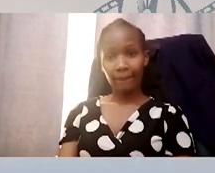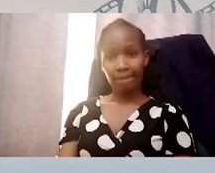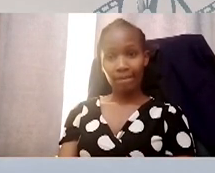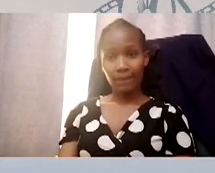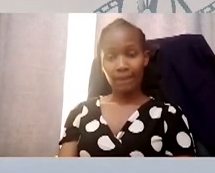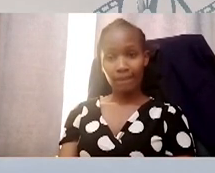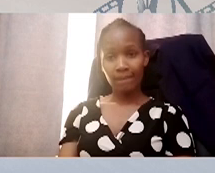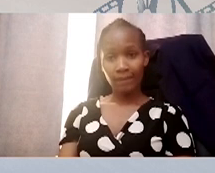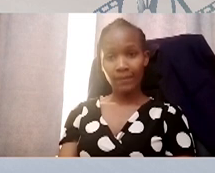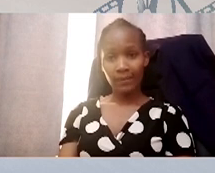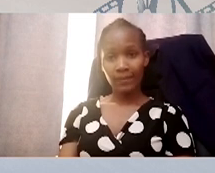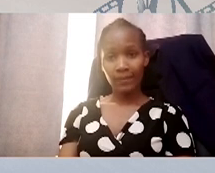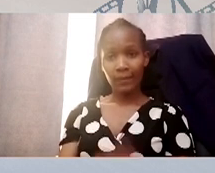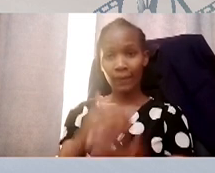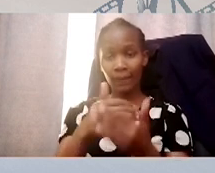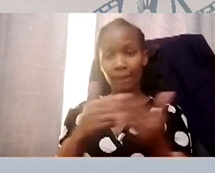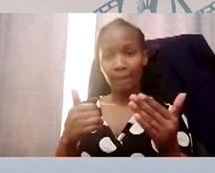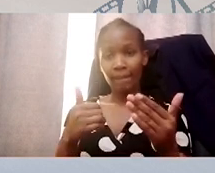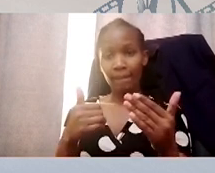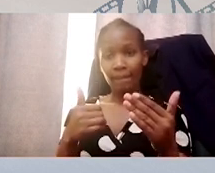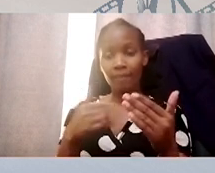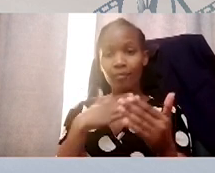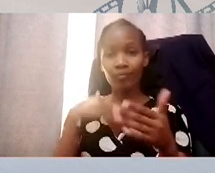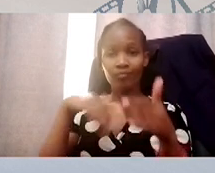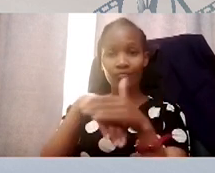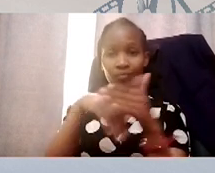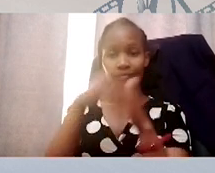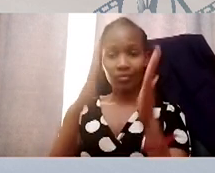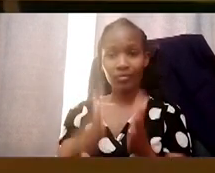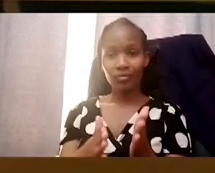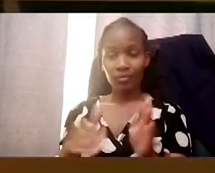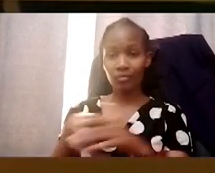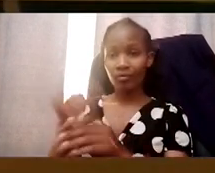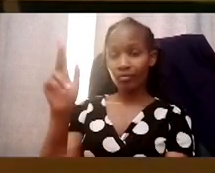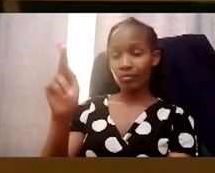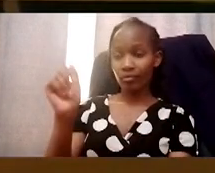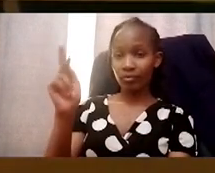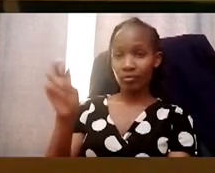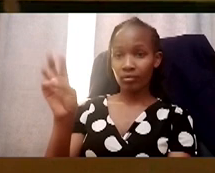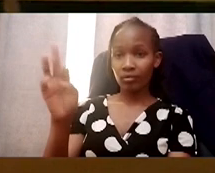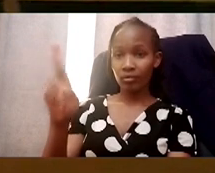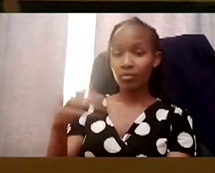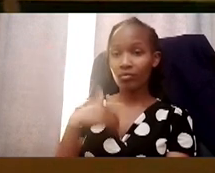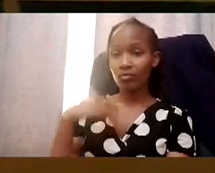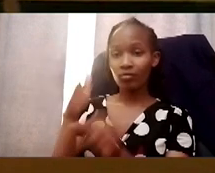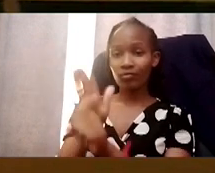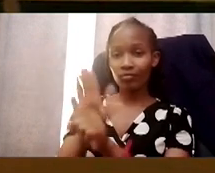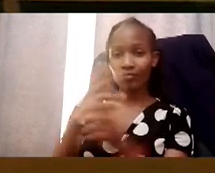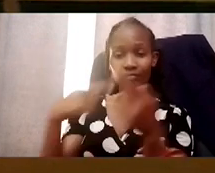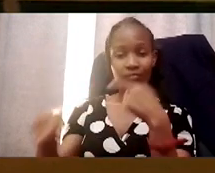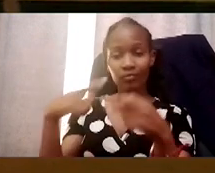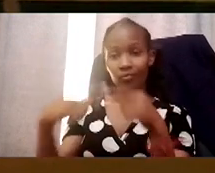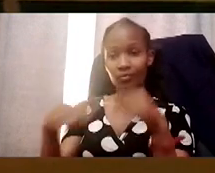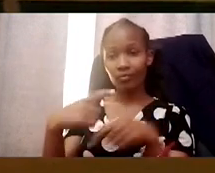Before then, I joined an athletic. I was a footballer. Mm-hmm. Because in Kakuma refugees, we had so many competitions whereby it is going on, created by